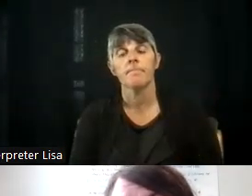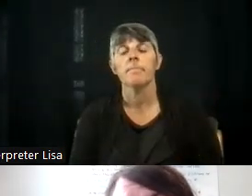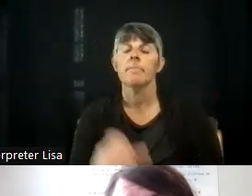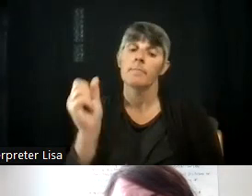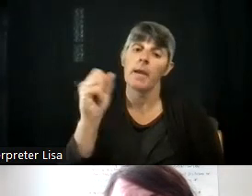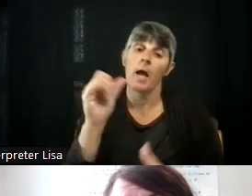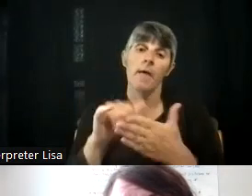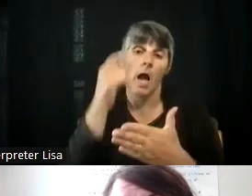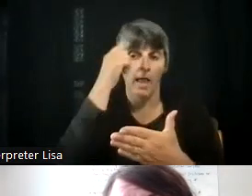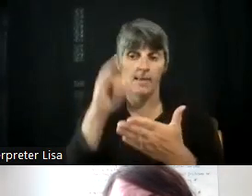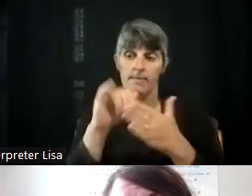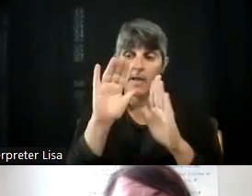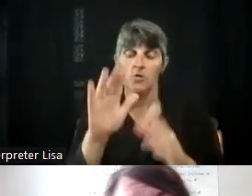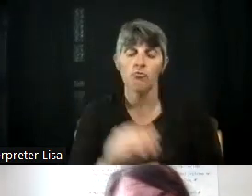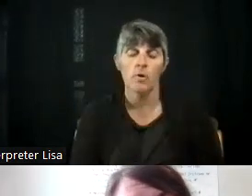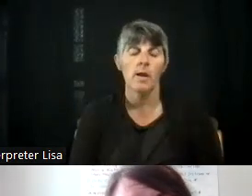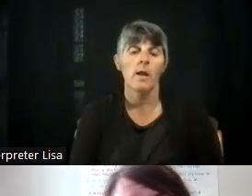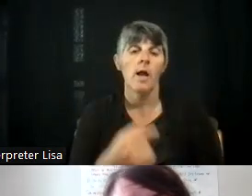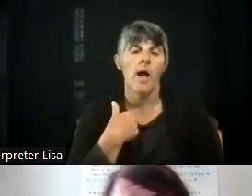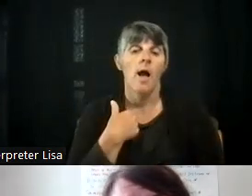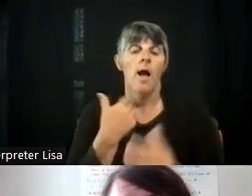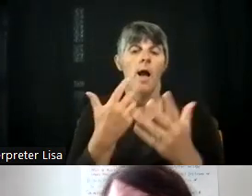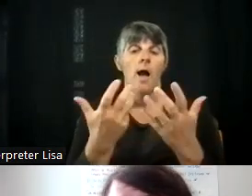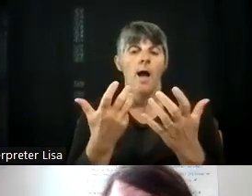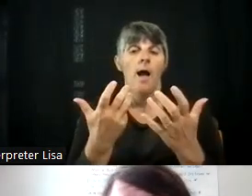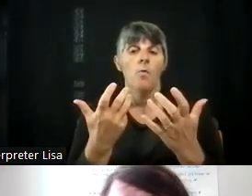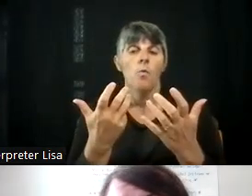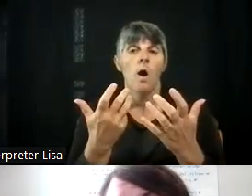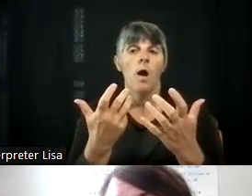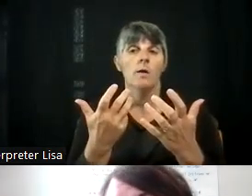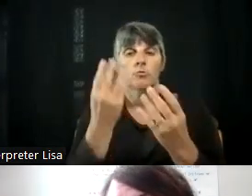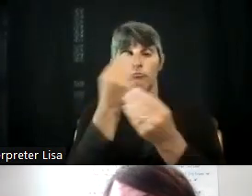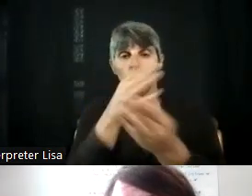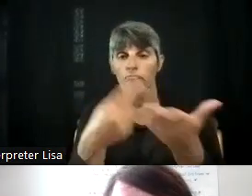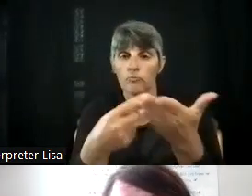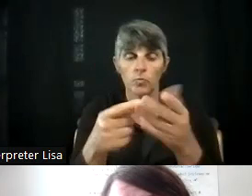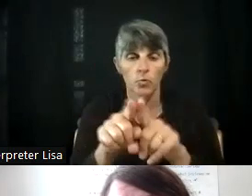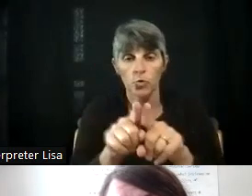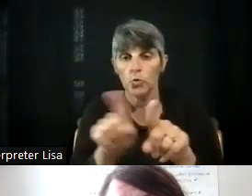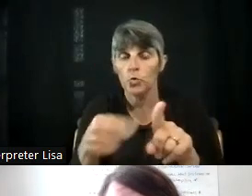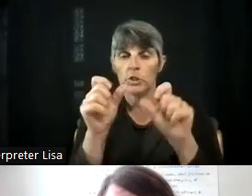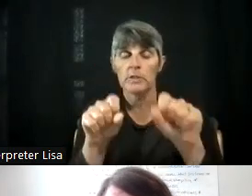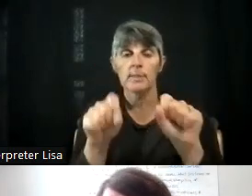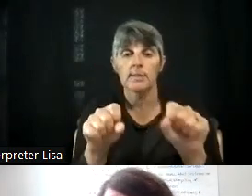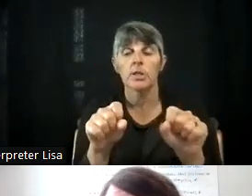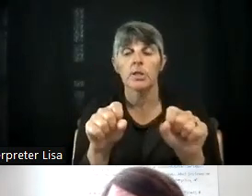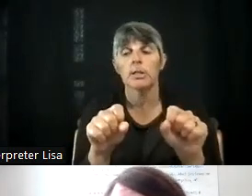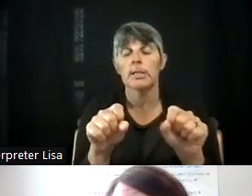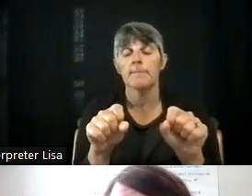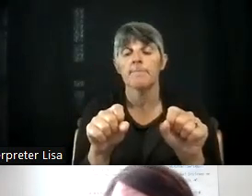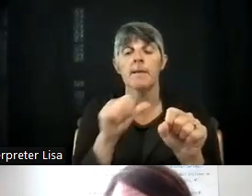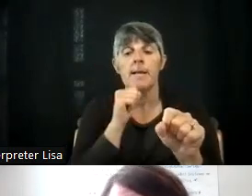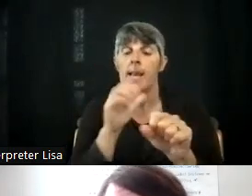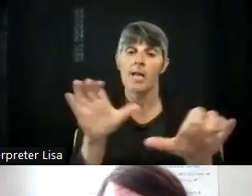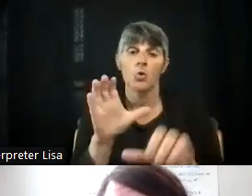Yeah, I think that's great. I want to bounce the idea off folks too of just potentially not